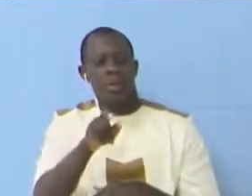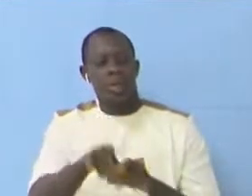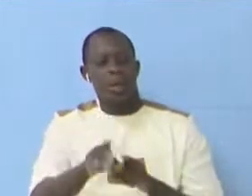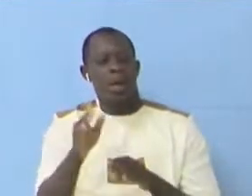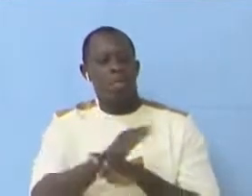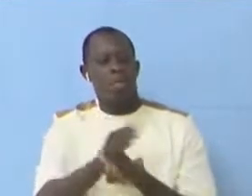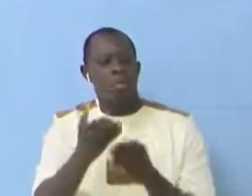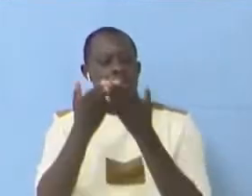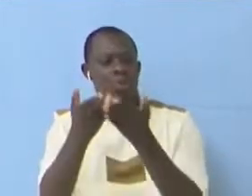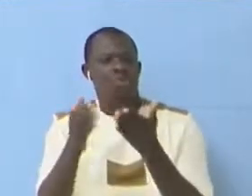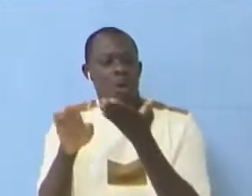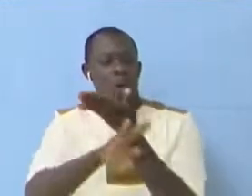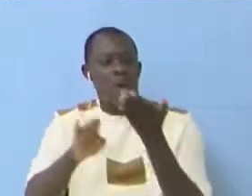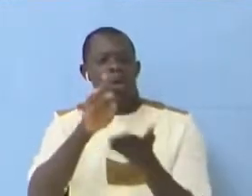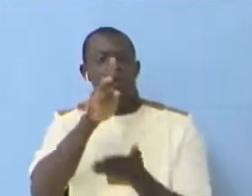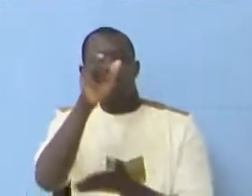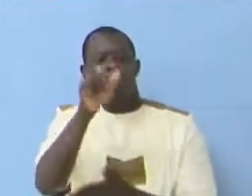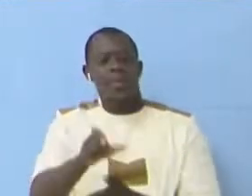tegoon.